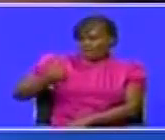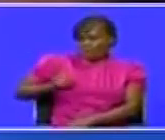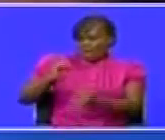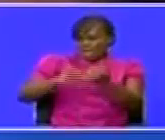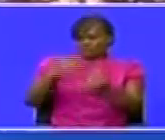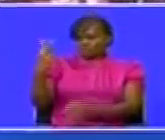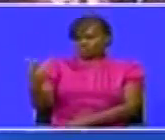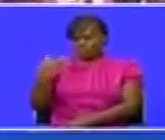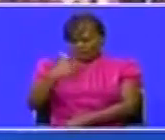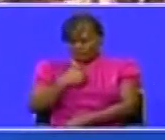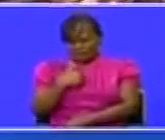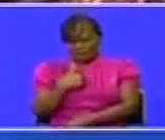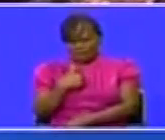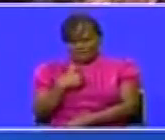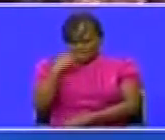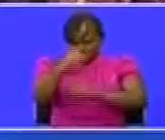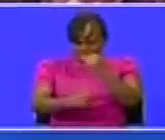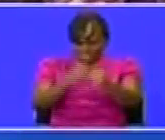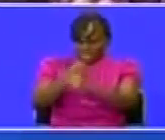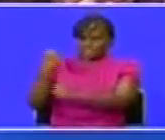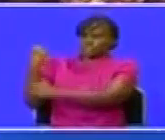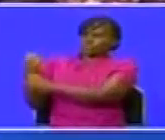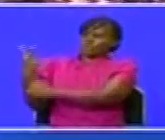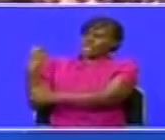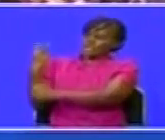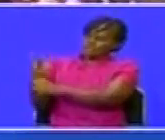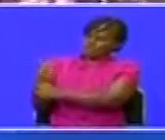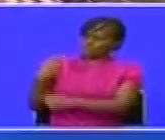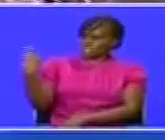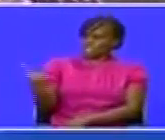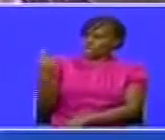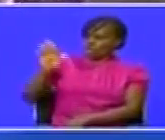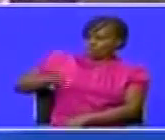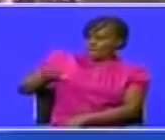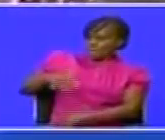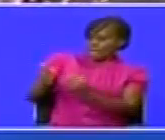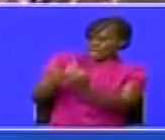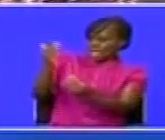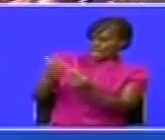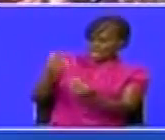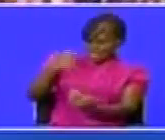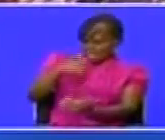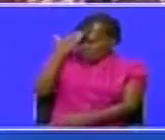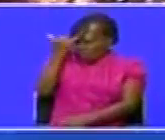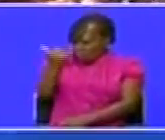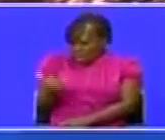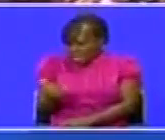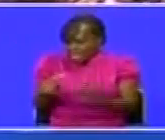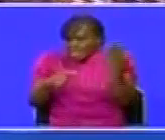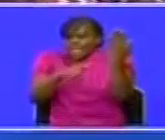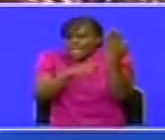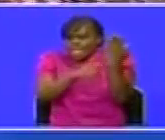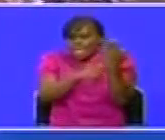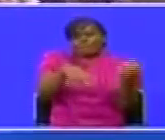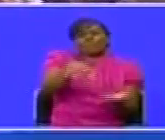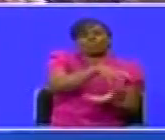wives. For 12 years, I was brought up by a single mother. And that is why my names are